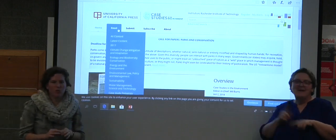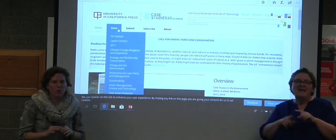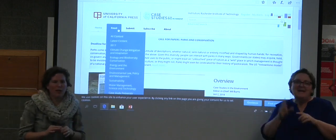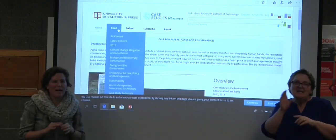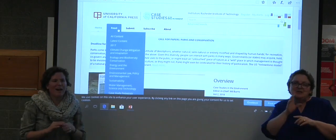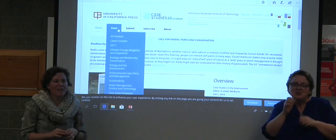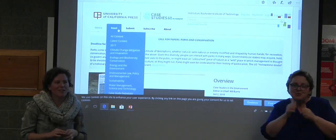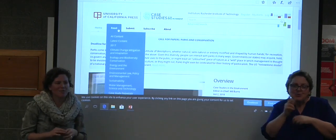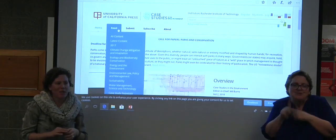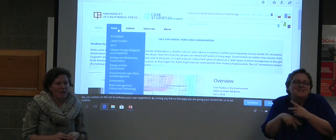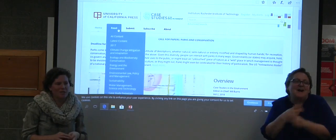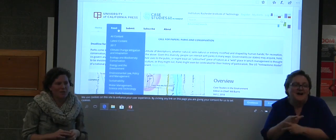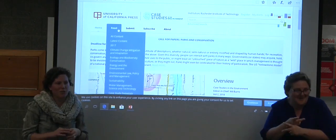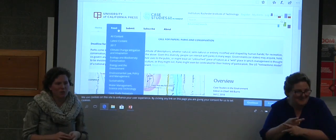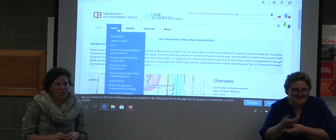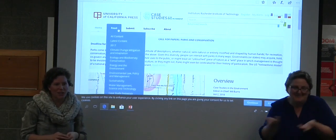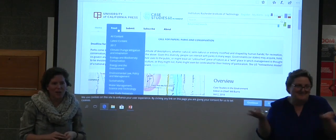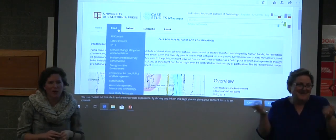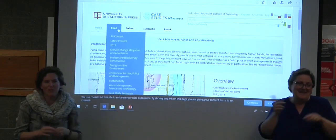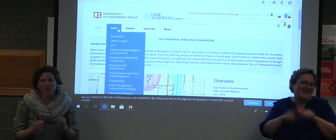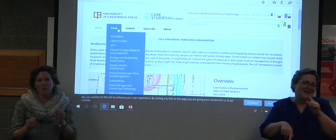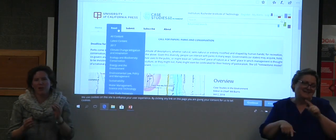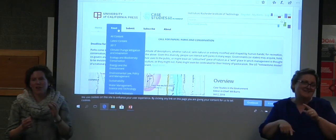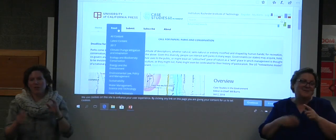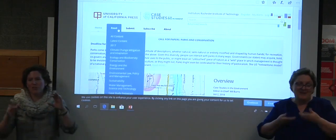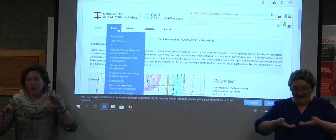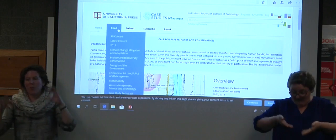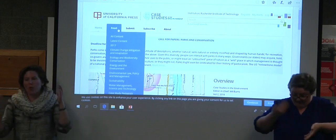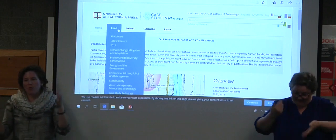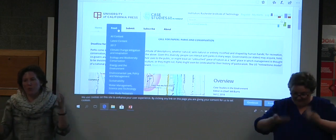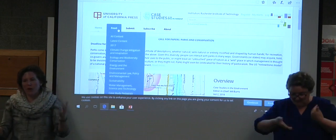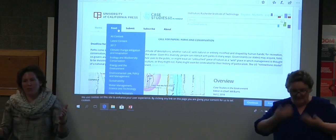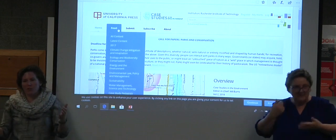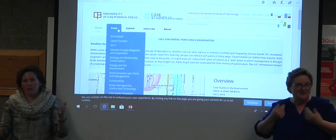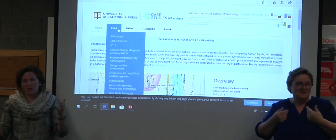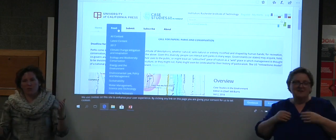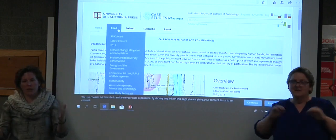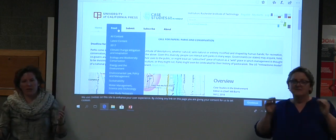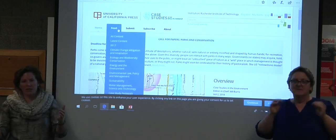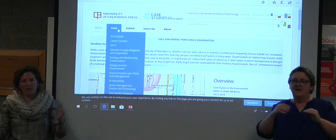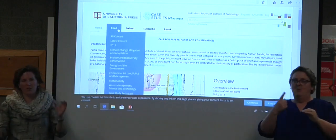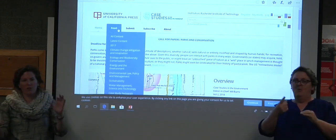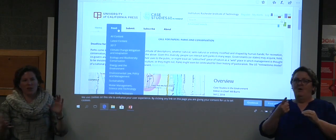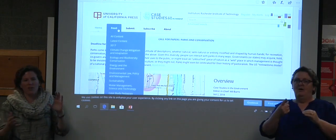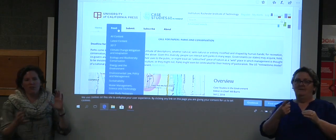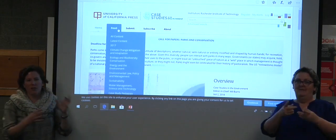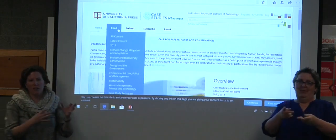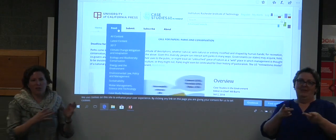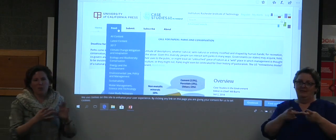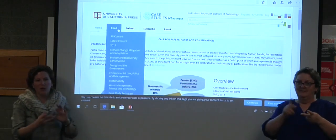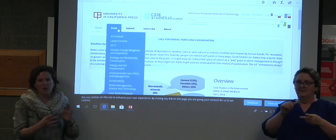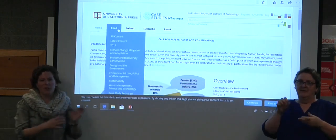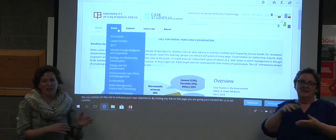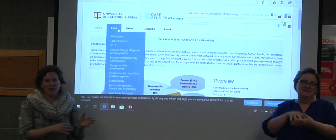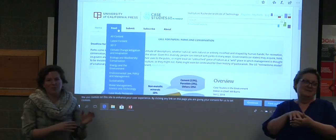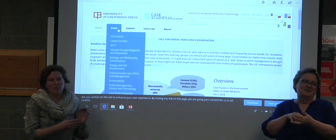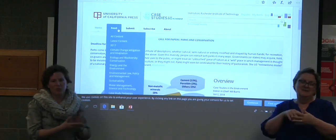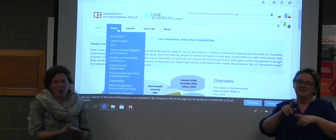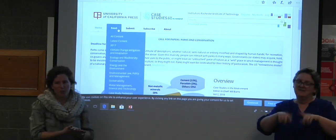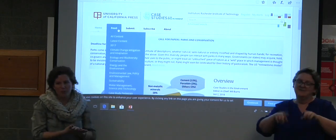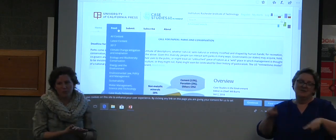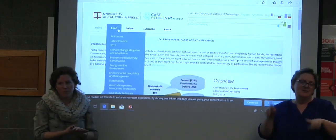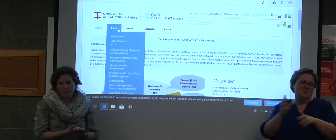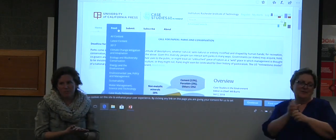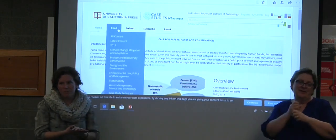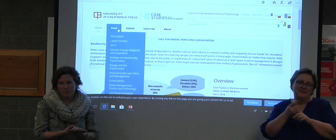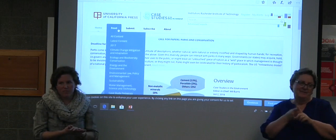you to search through what kind of case you're looking at, right? So there's not one repository for case studies, so a lot of that varies on where you're getting